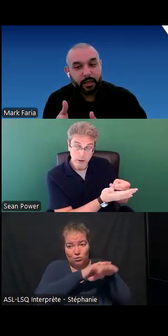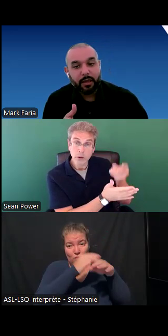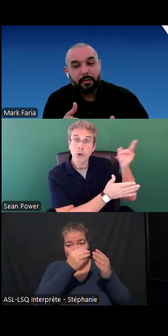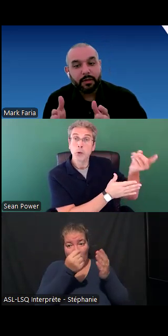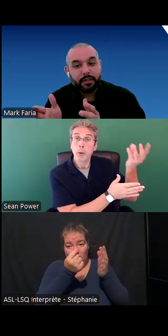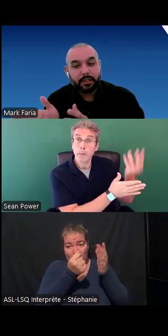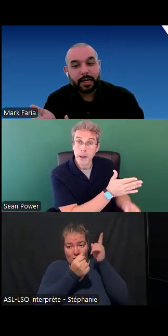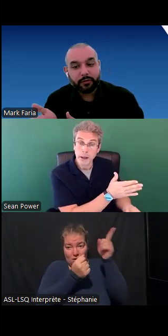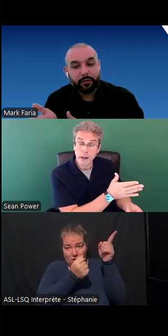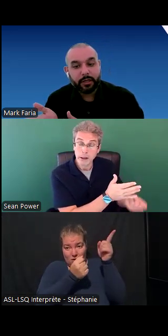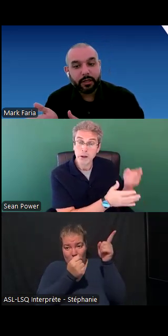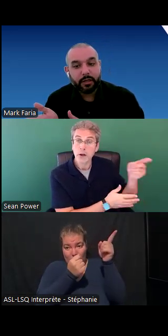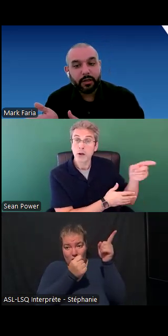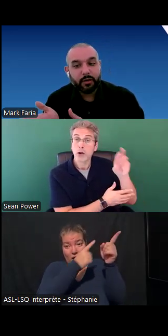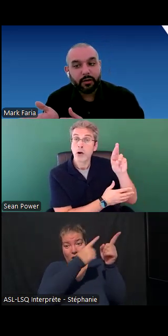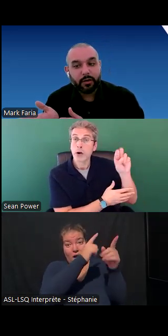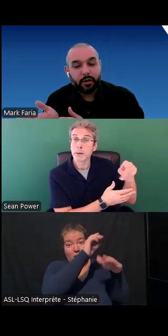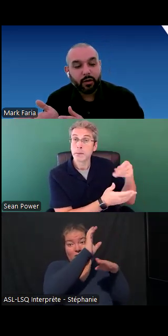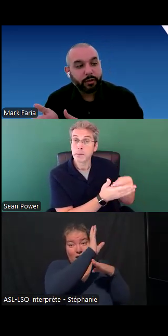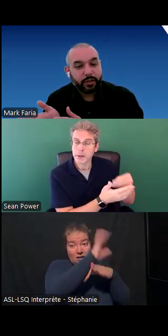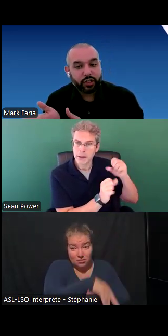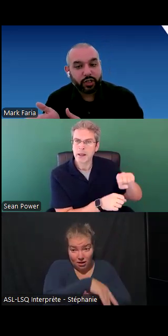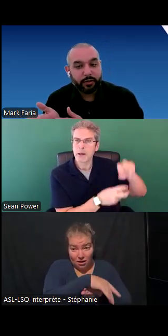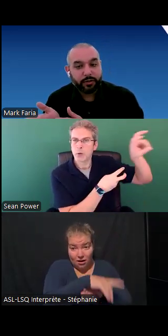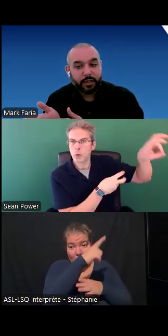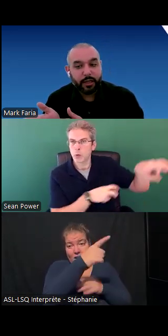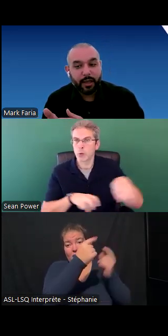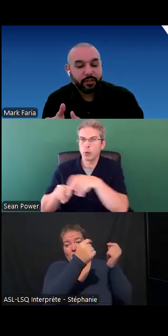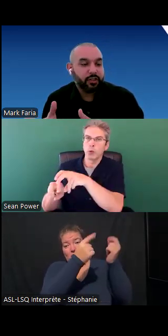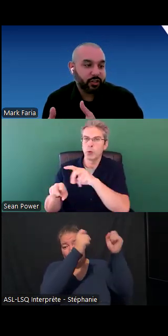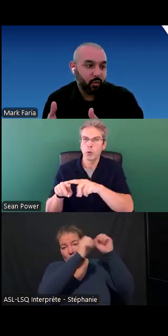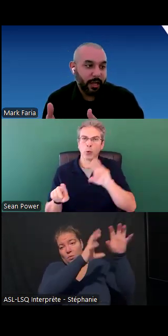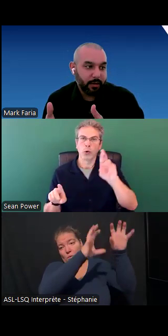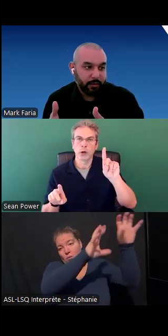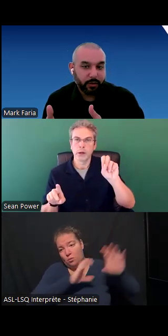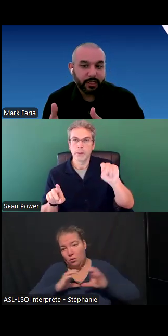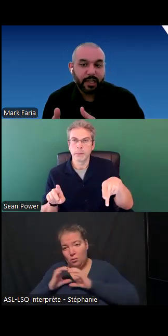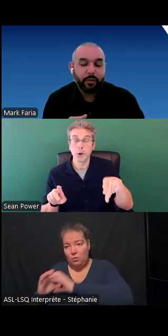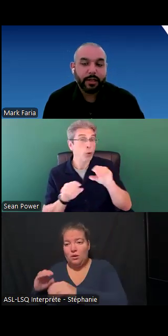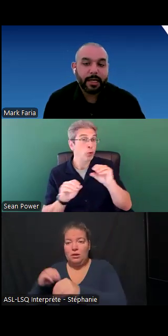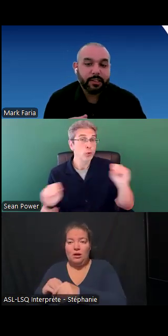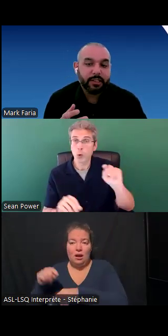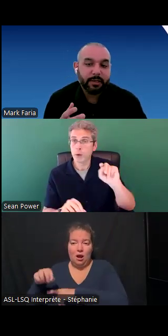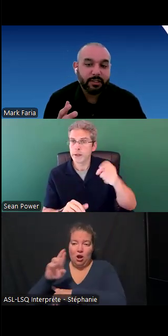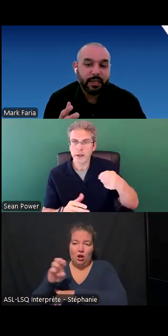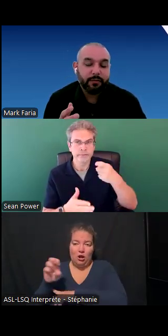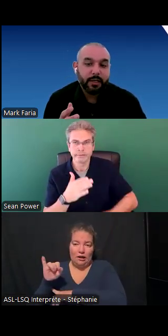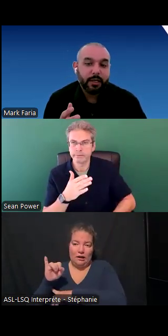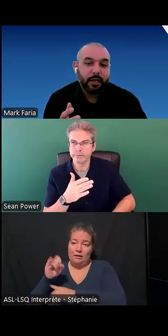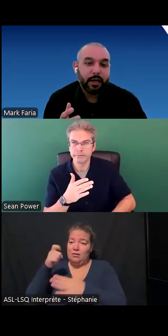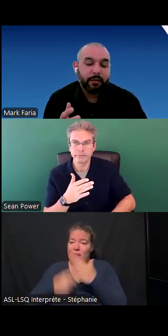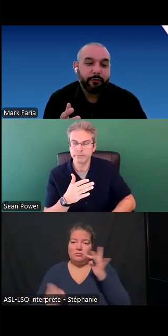RDSP, tax free over to that child. And this is just a way or an example that taxes can be